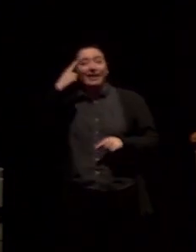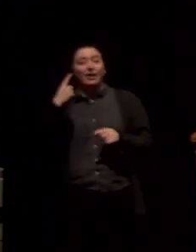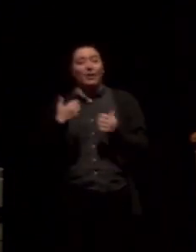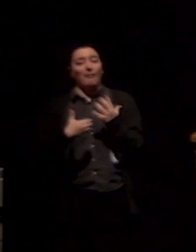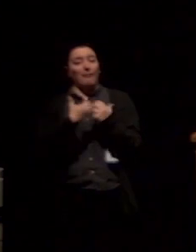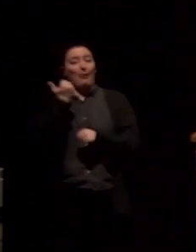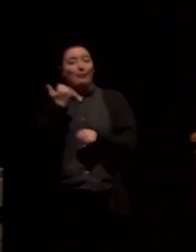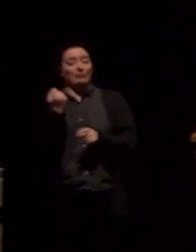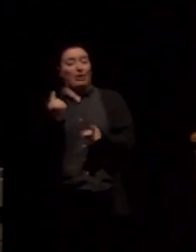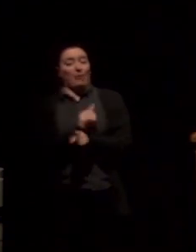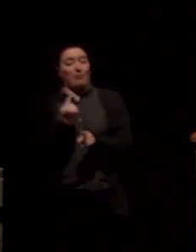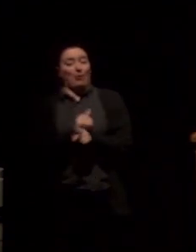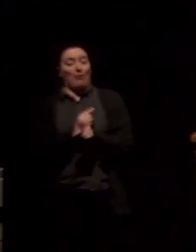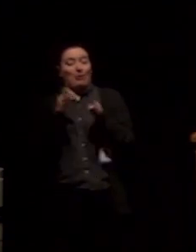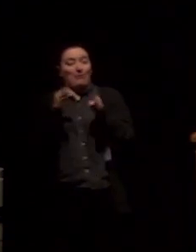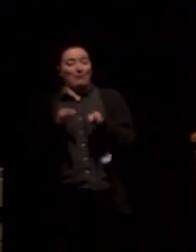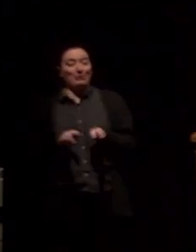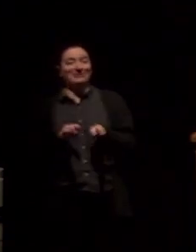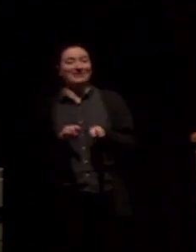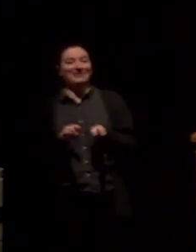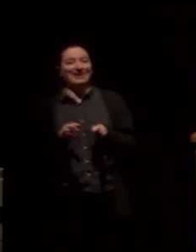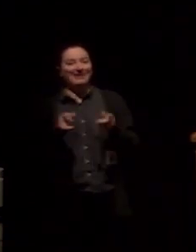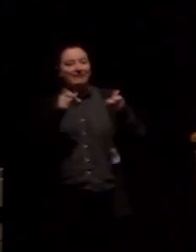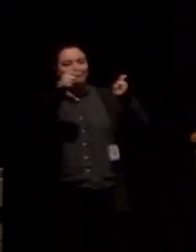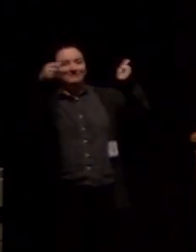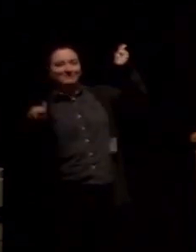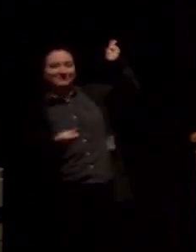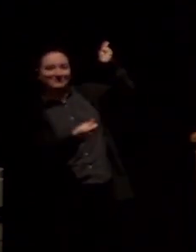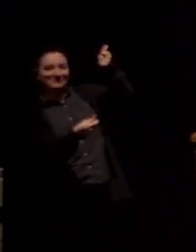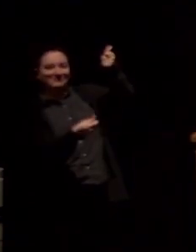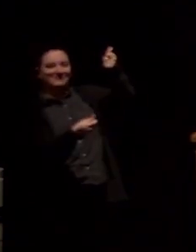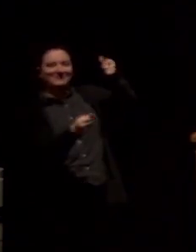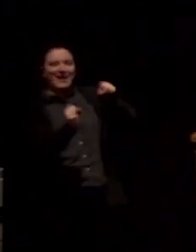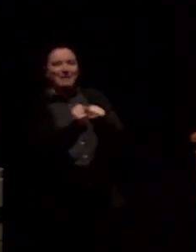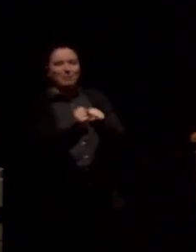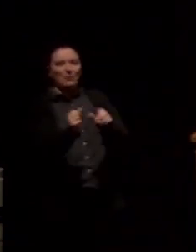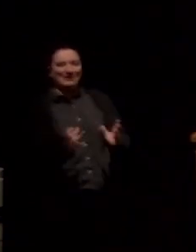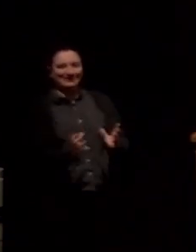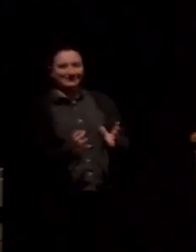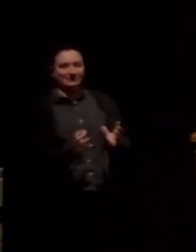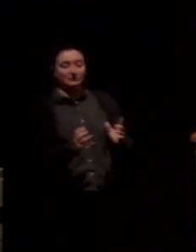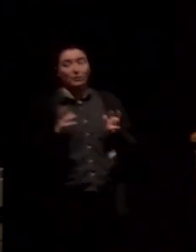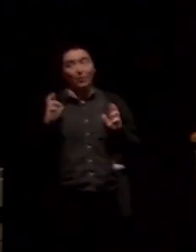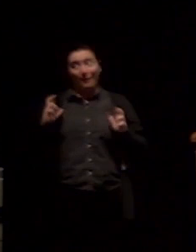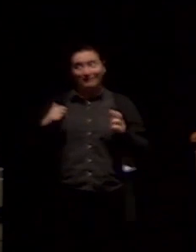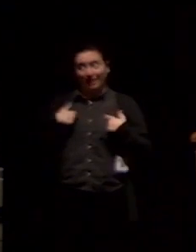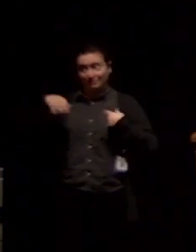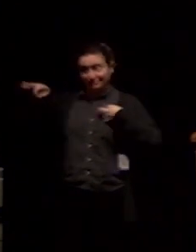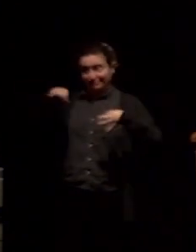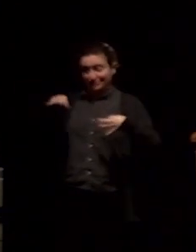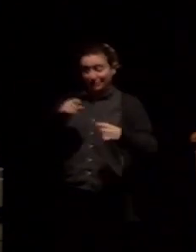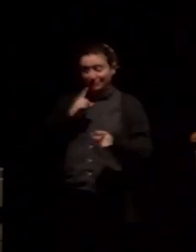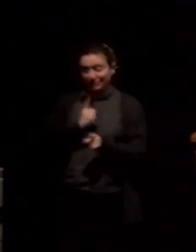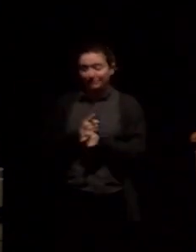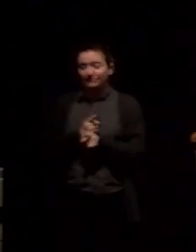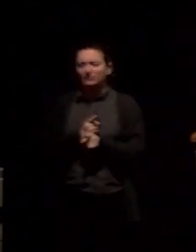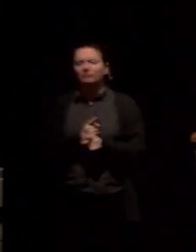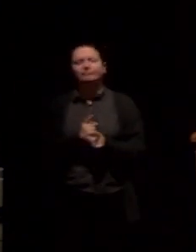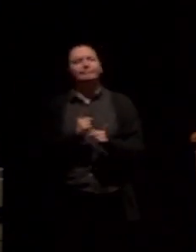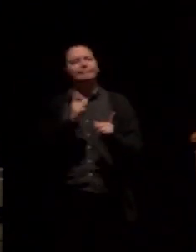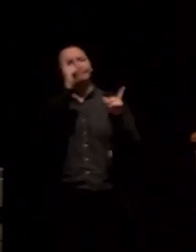hopefully I can describe it in a way that our staff would agree. Because as you can imagine, Rainbow